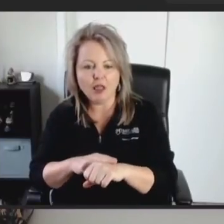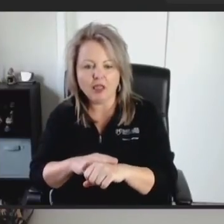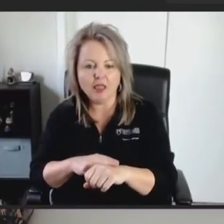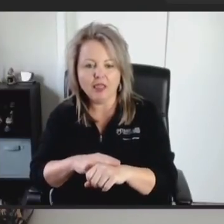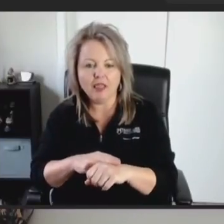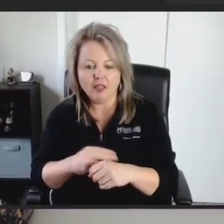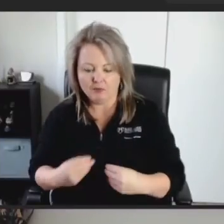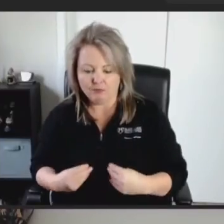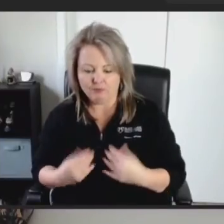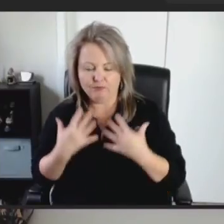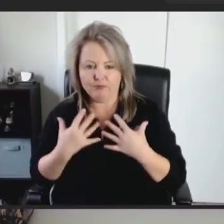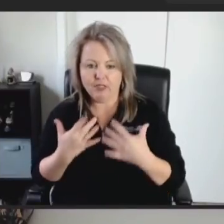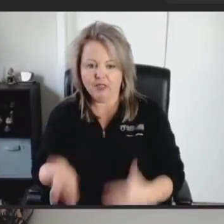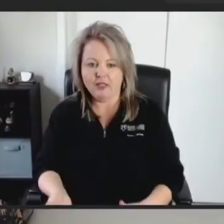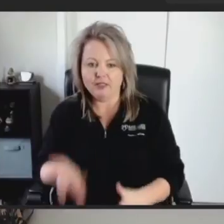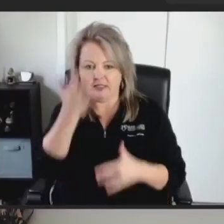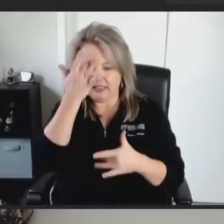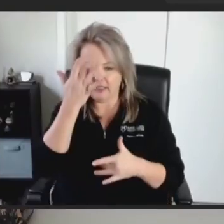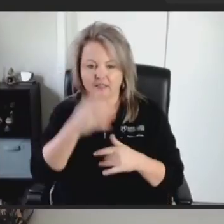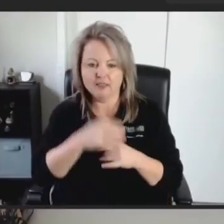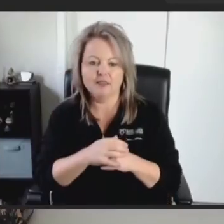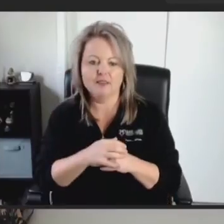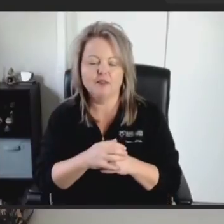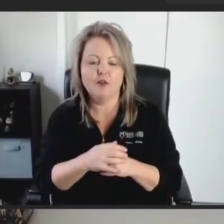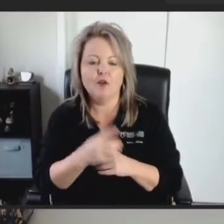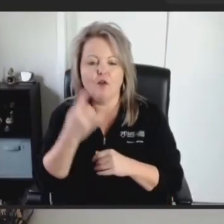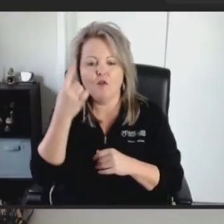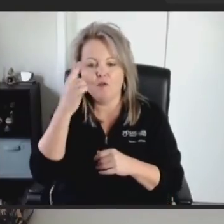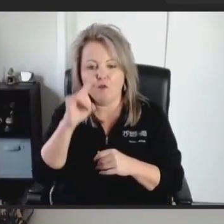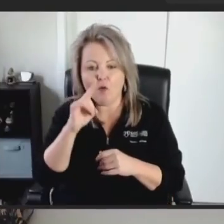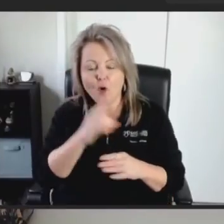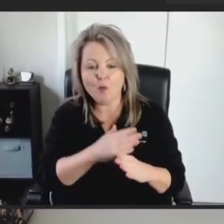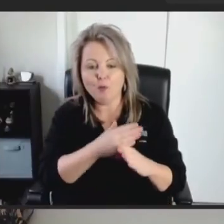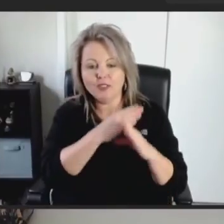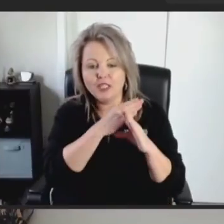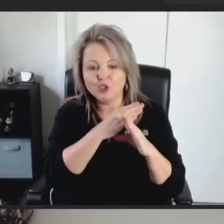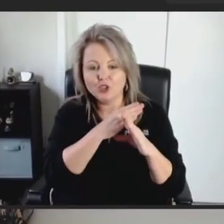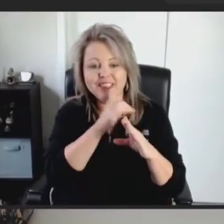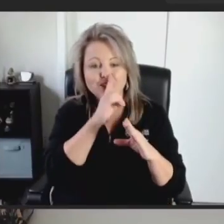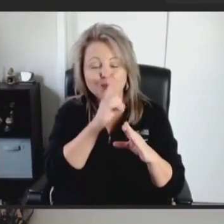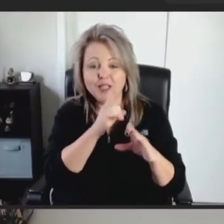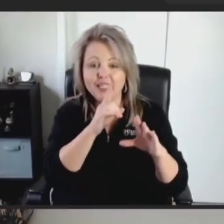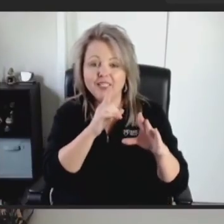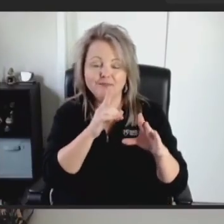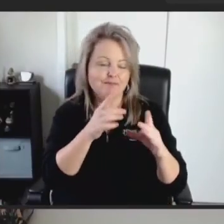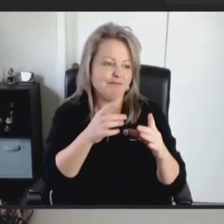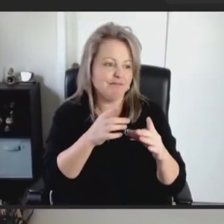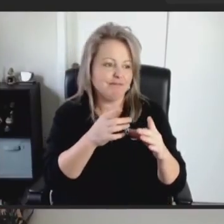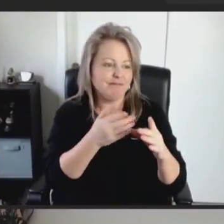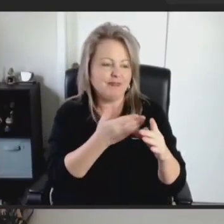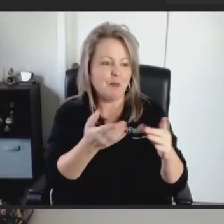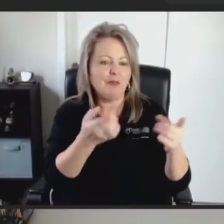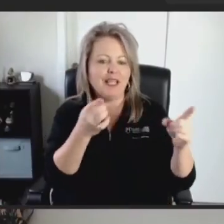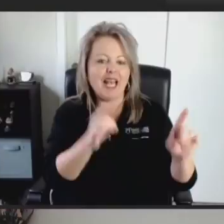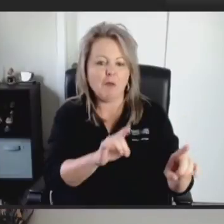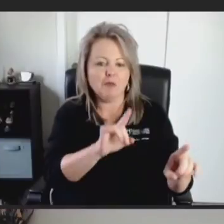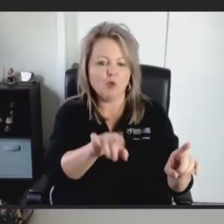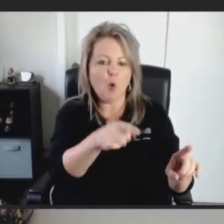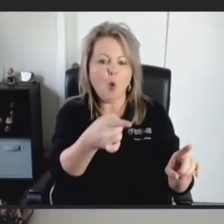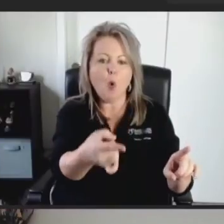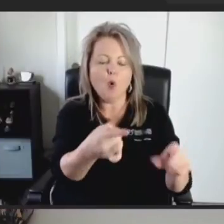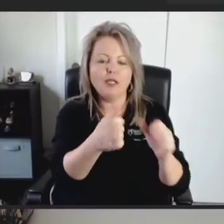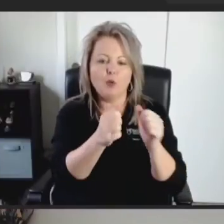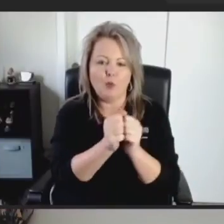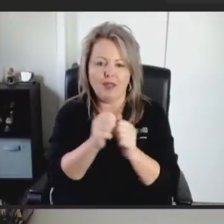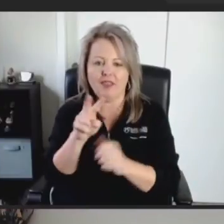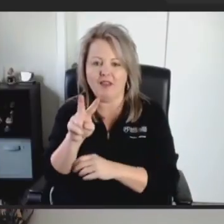world. Herd immunity or herd protection is actually a phenomenon that we see only with vaccines.